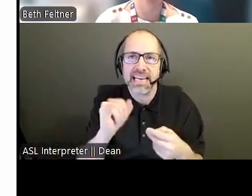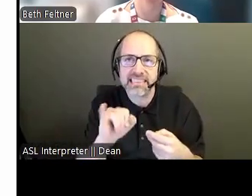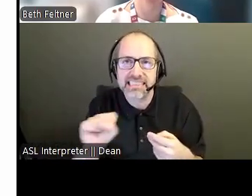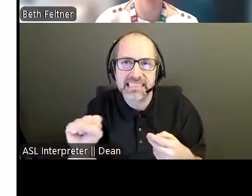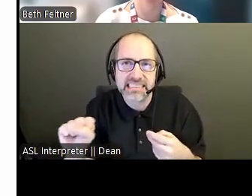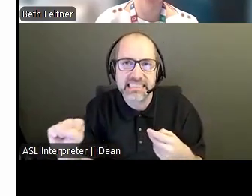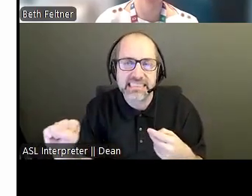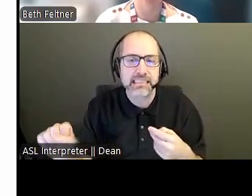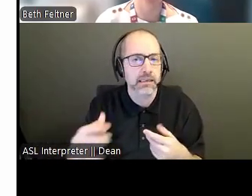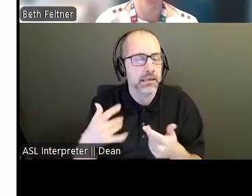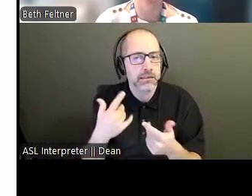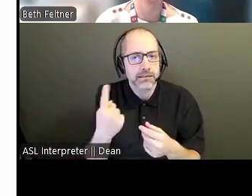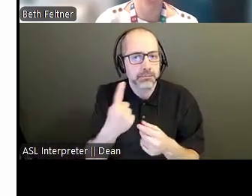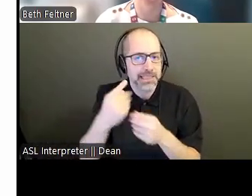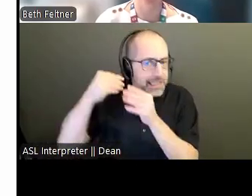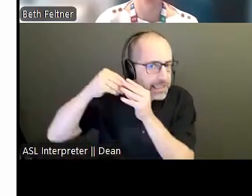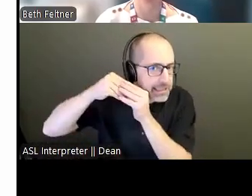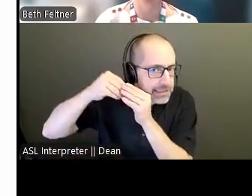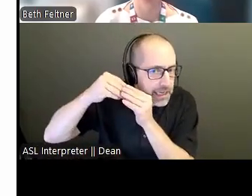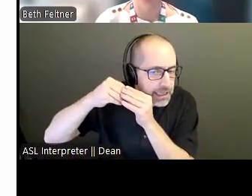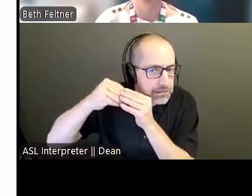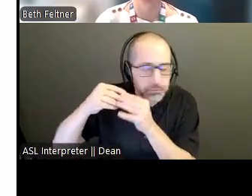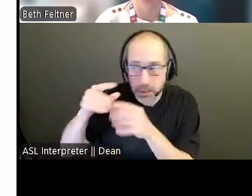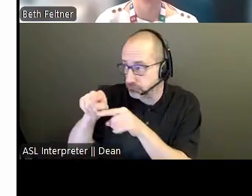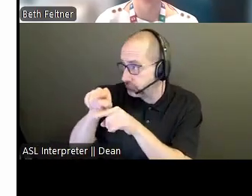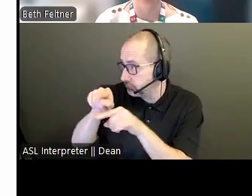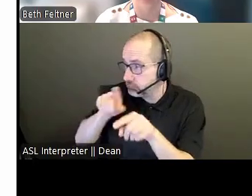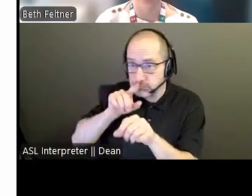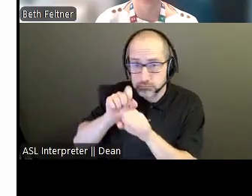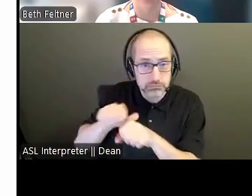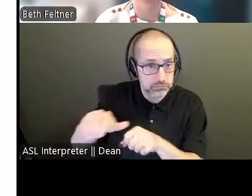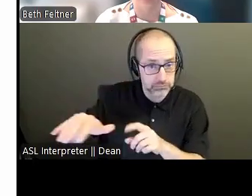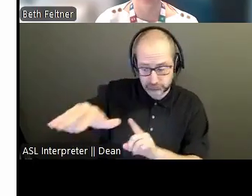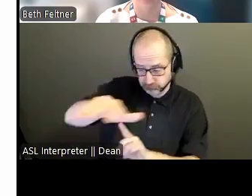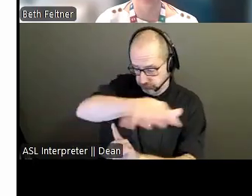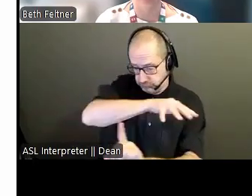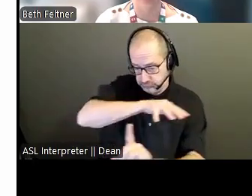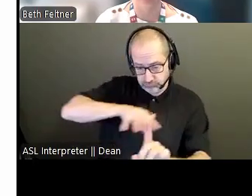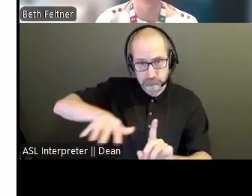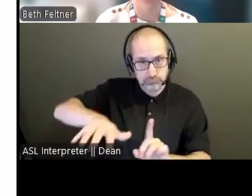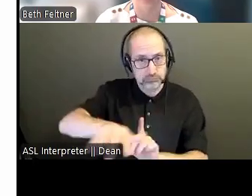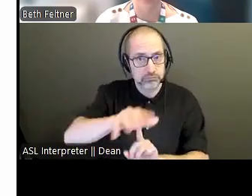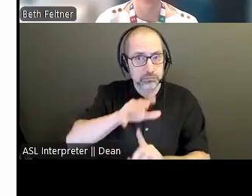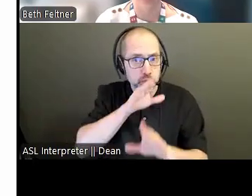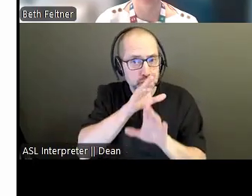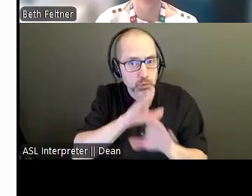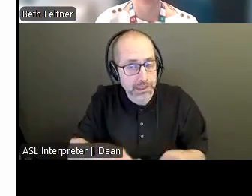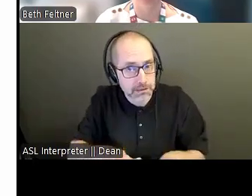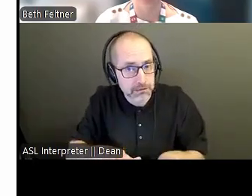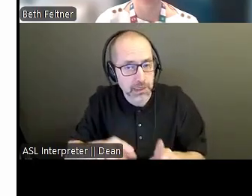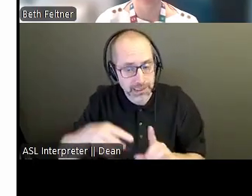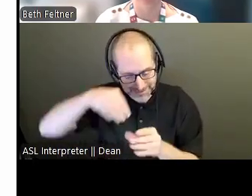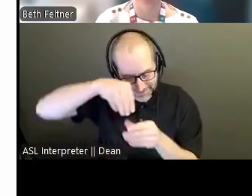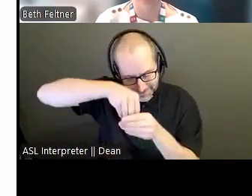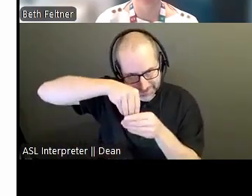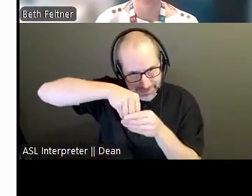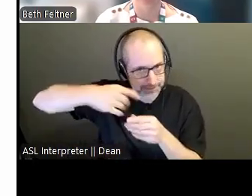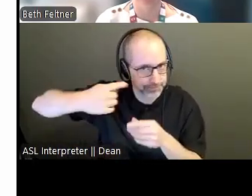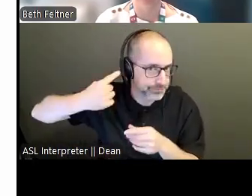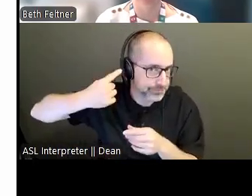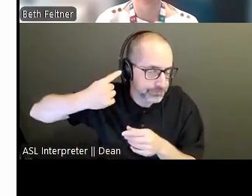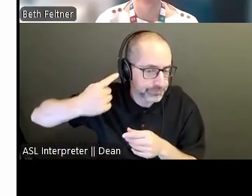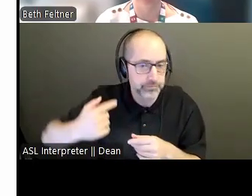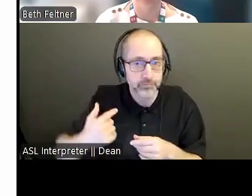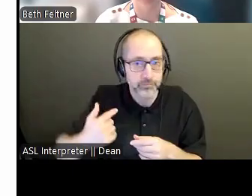any external source. So, a very common auditory condition. And this can range from